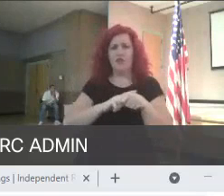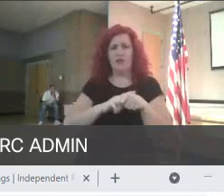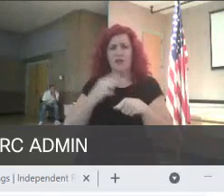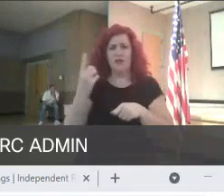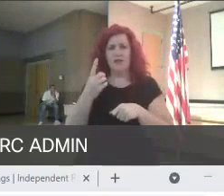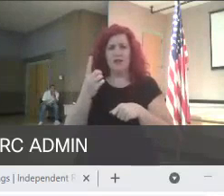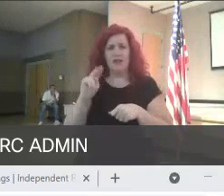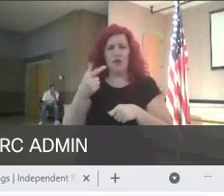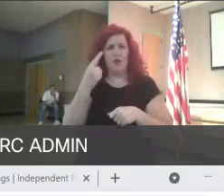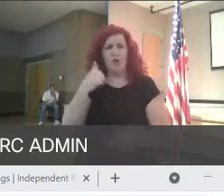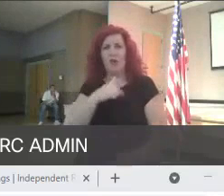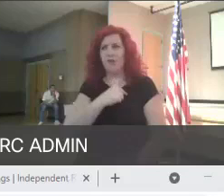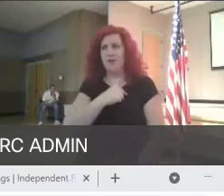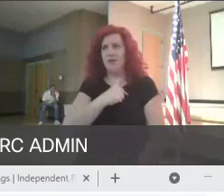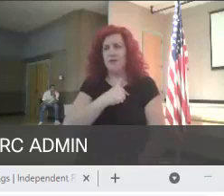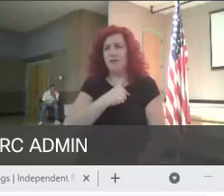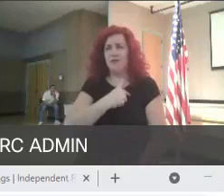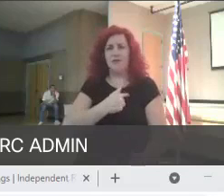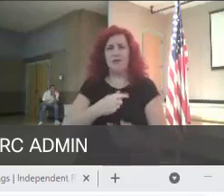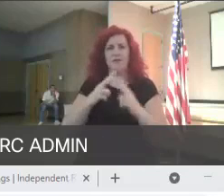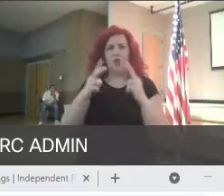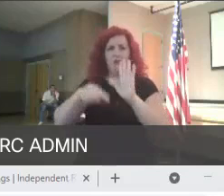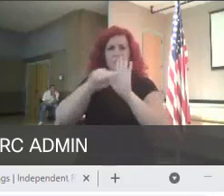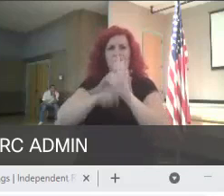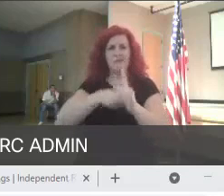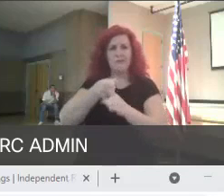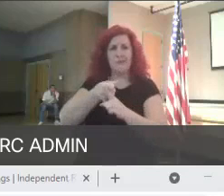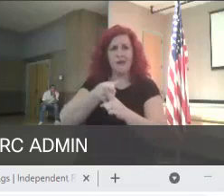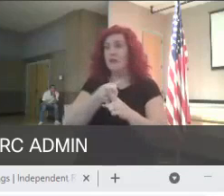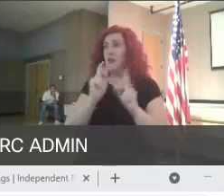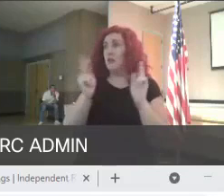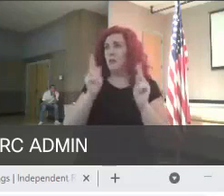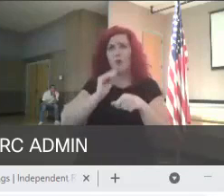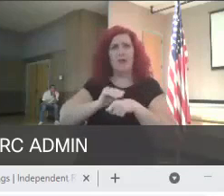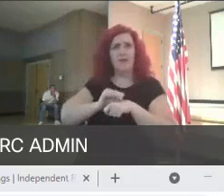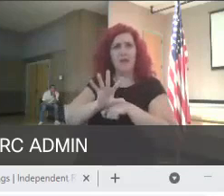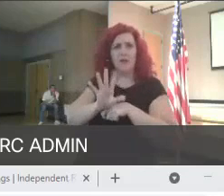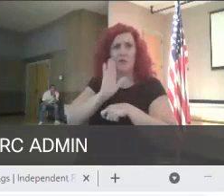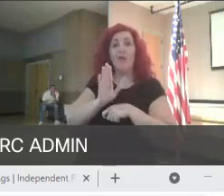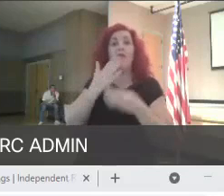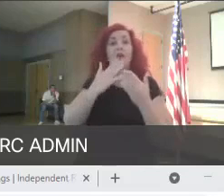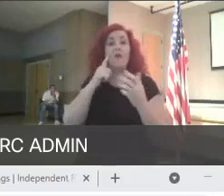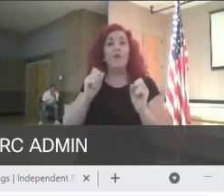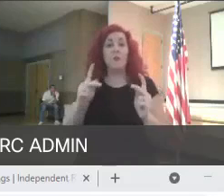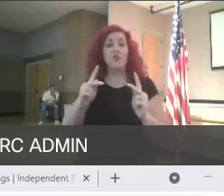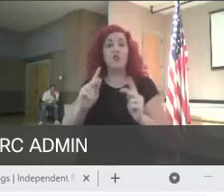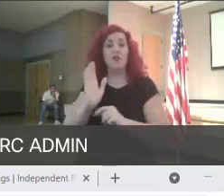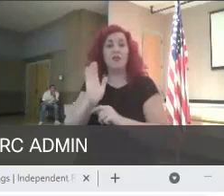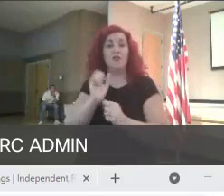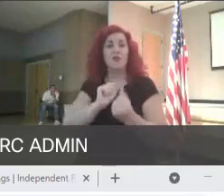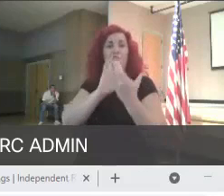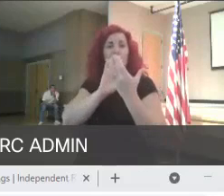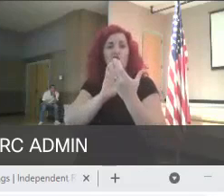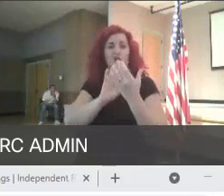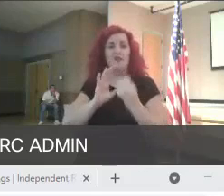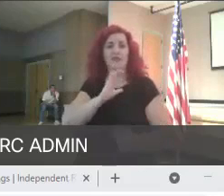not good for us. It's very detrimental, and I know that the people are affected. So thank you for giving me this opportunity to address the